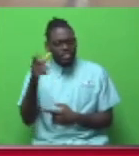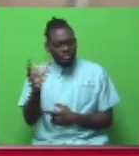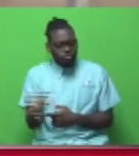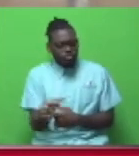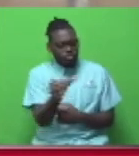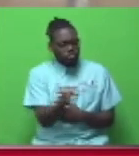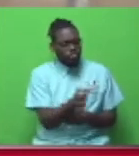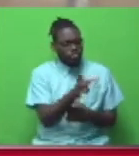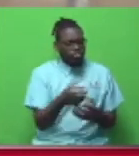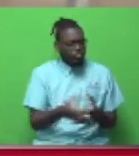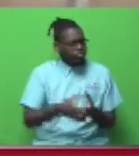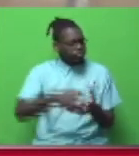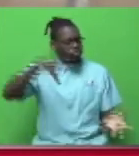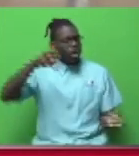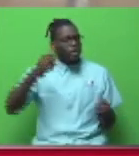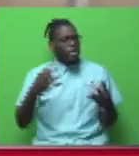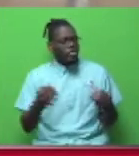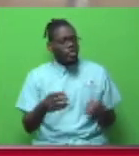of